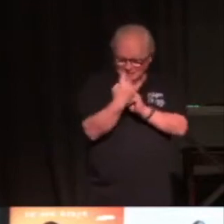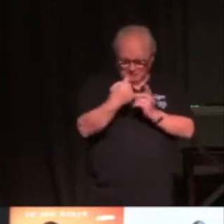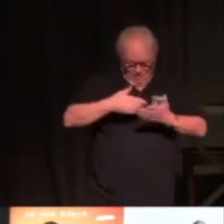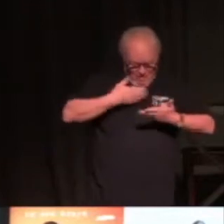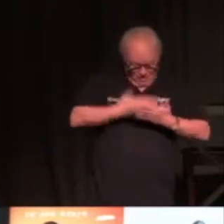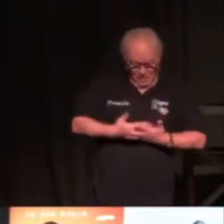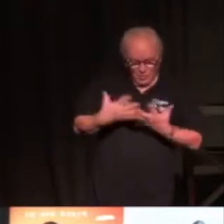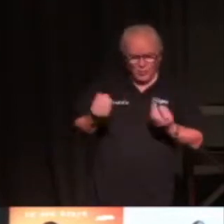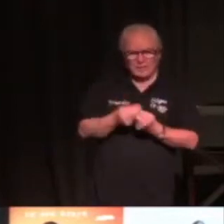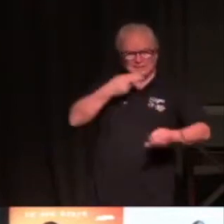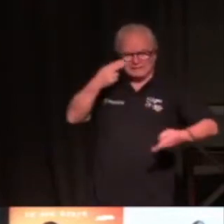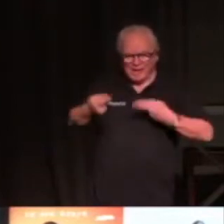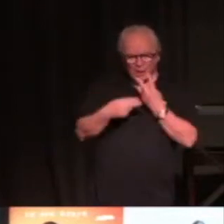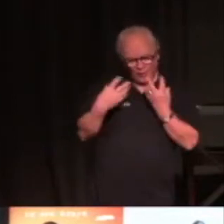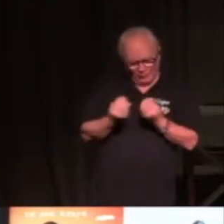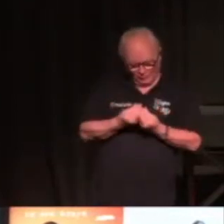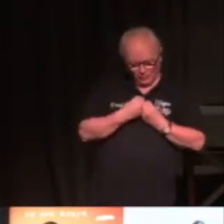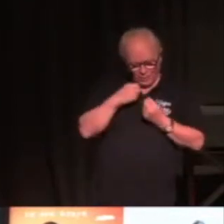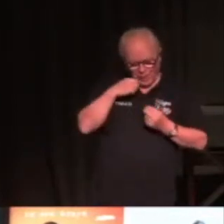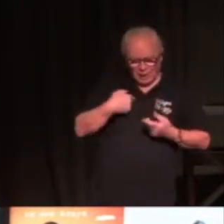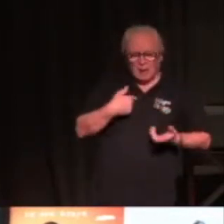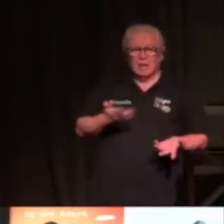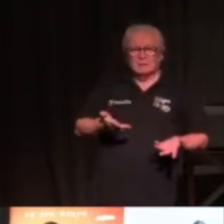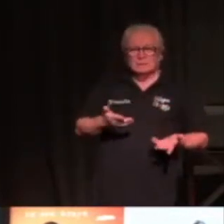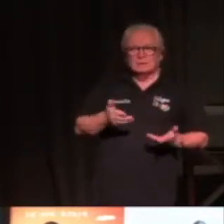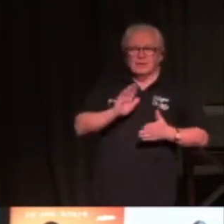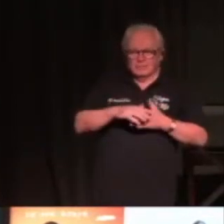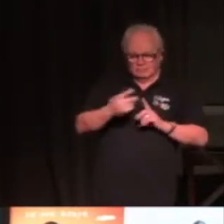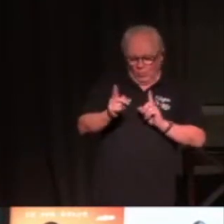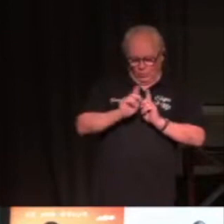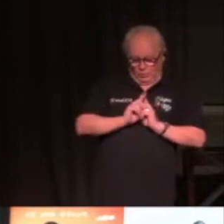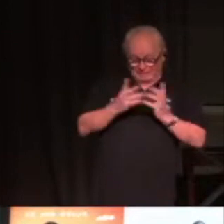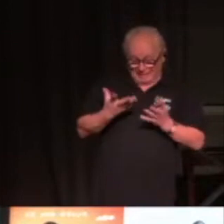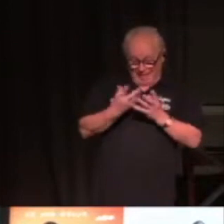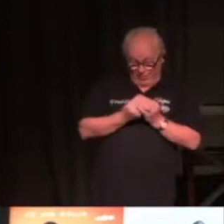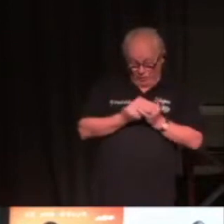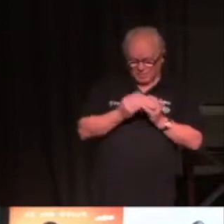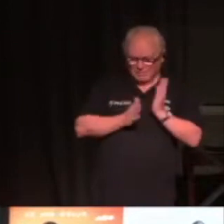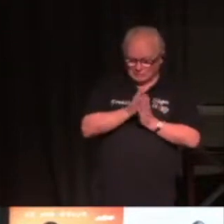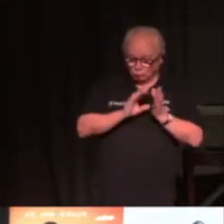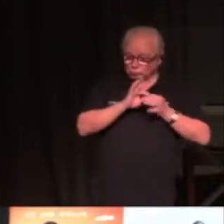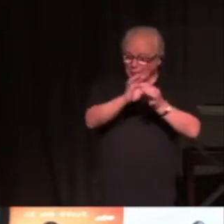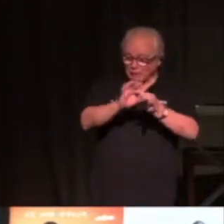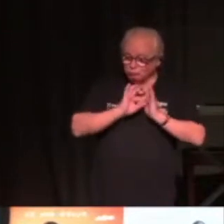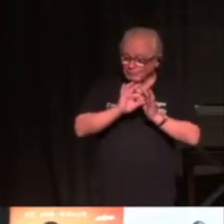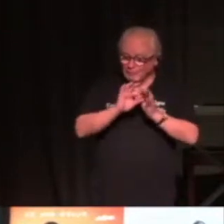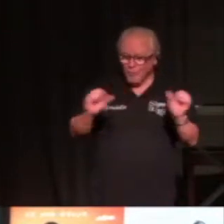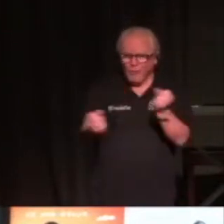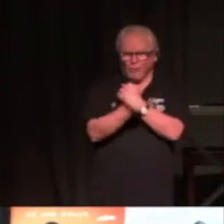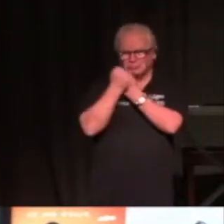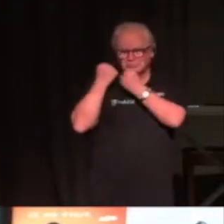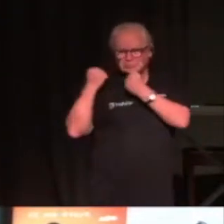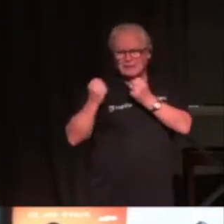I'm going to have dinner with him. And he with me. That's relationship. The Almighty God, the great